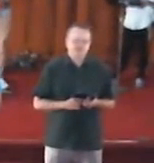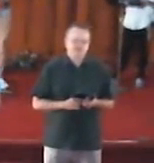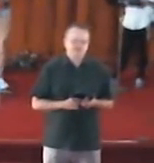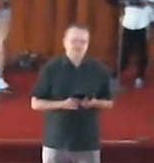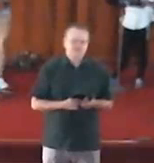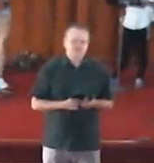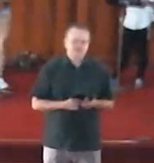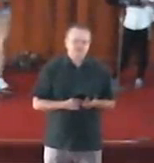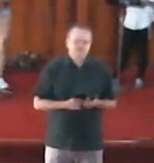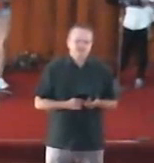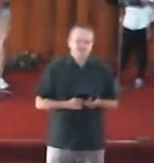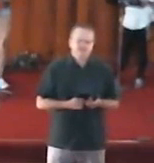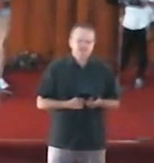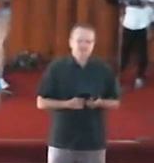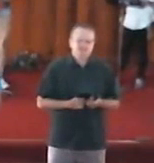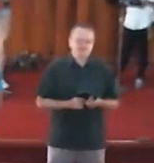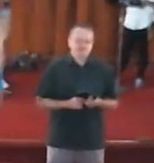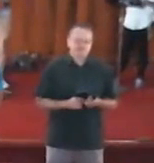obstacle.